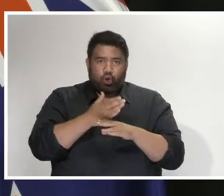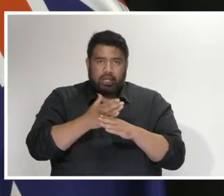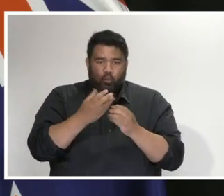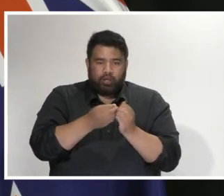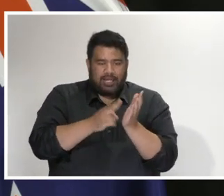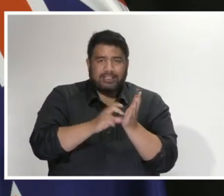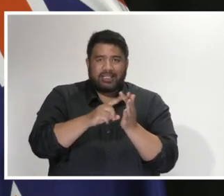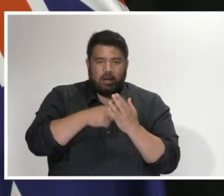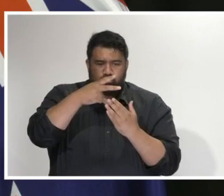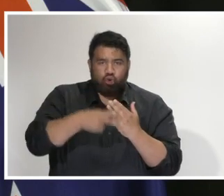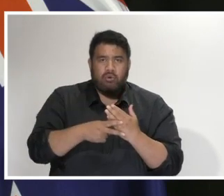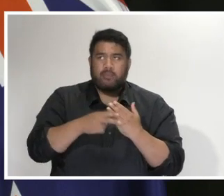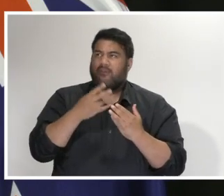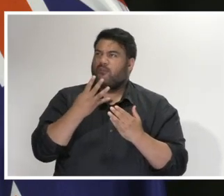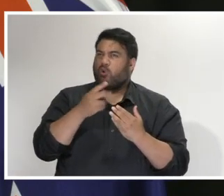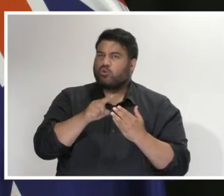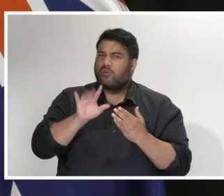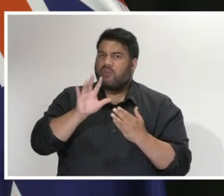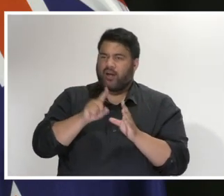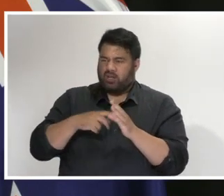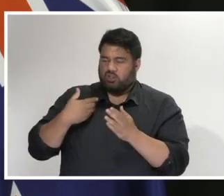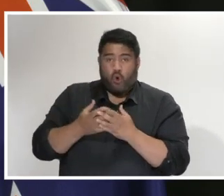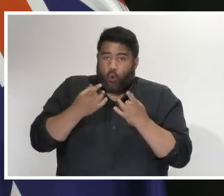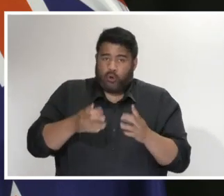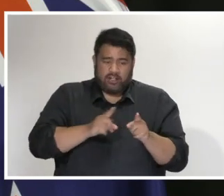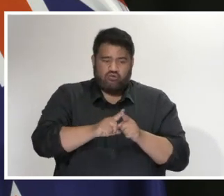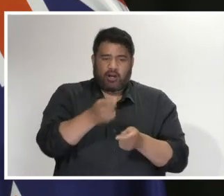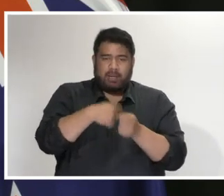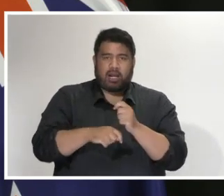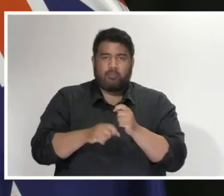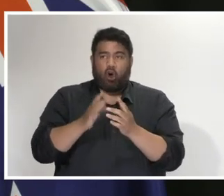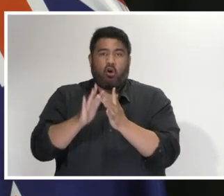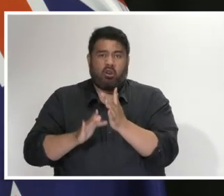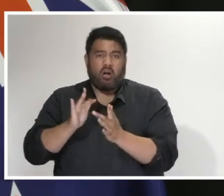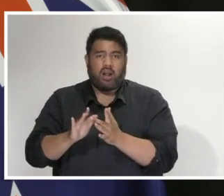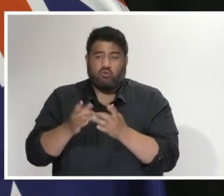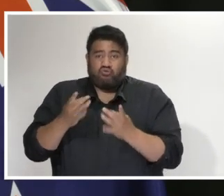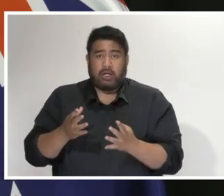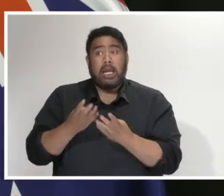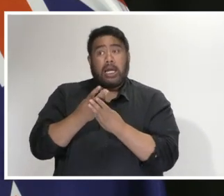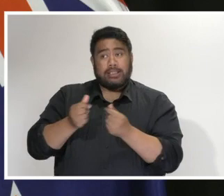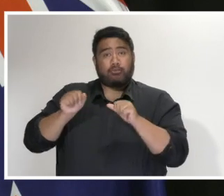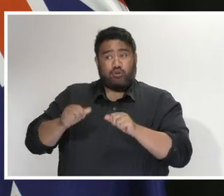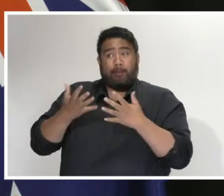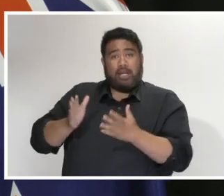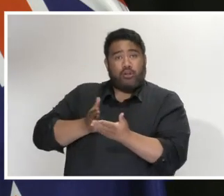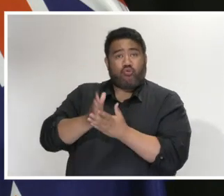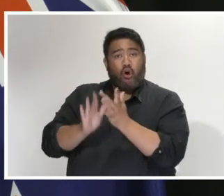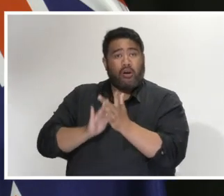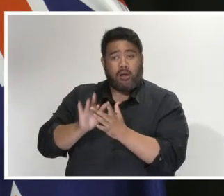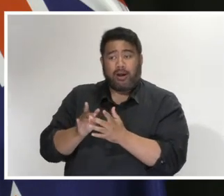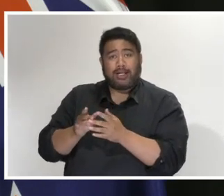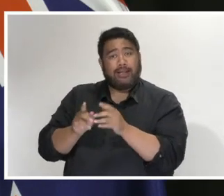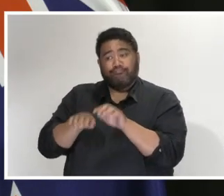So over the last few years, students have been, an increasing number of students have been sitting their exams online, for example, and the overall vision